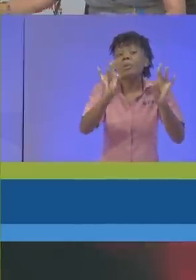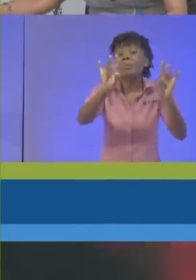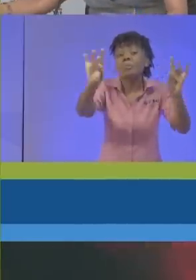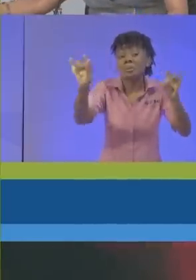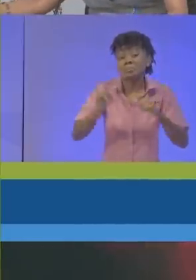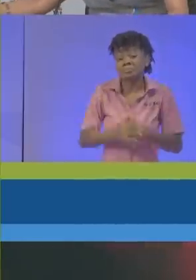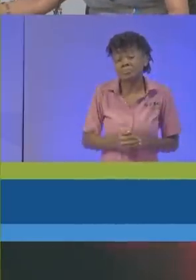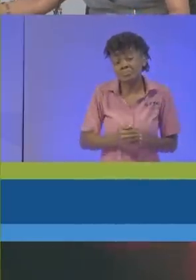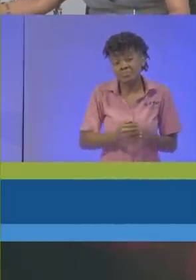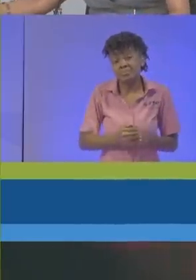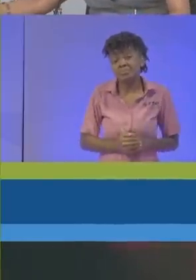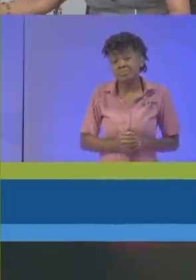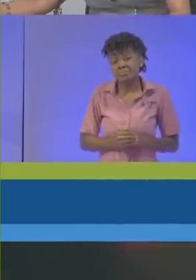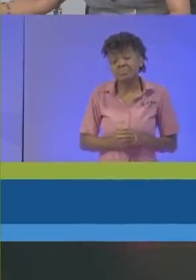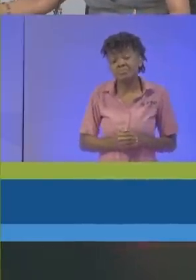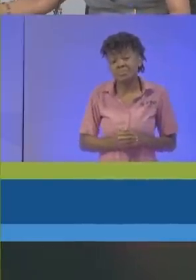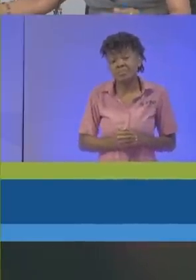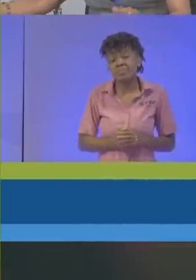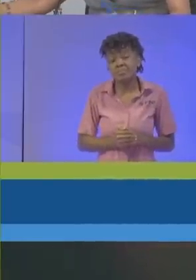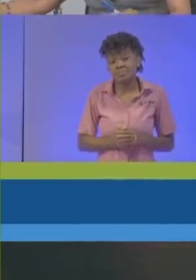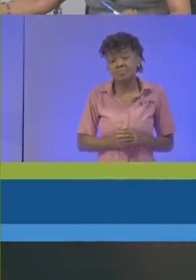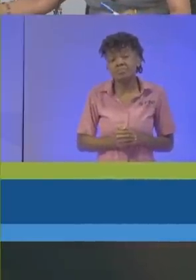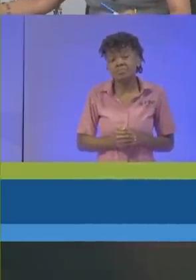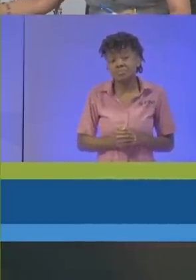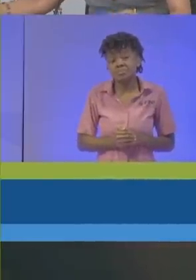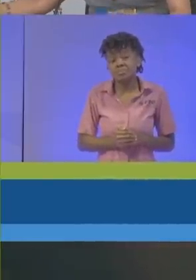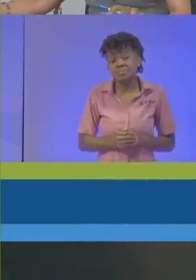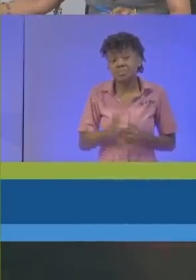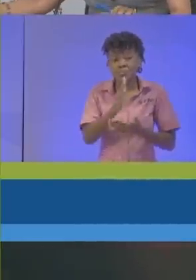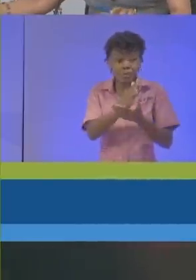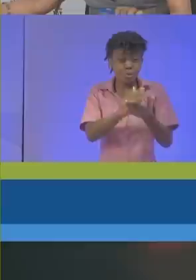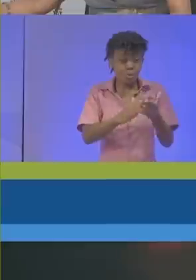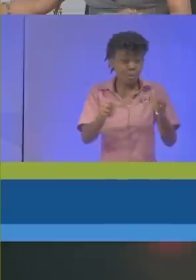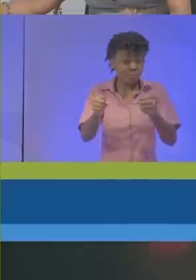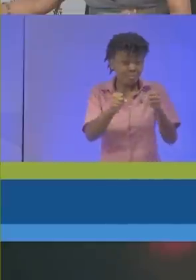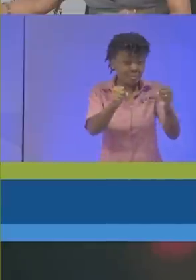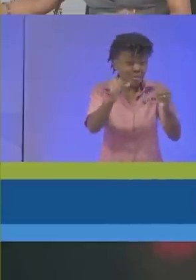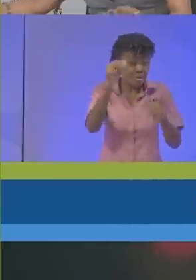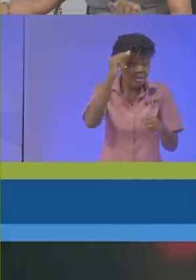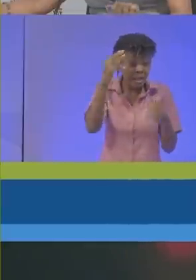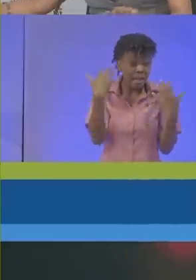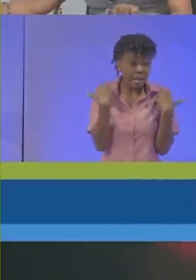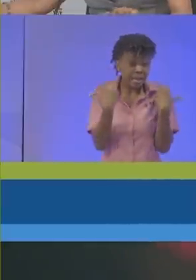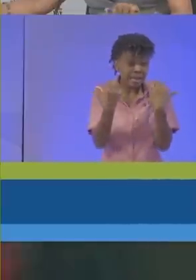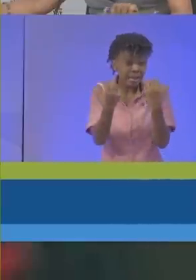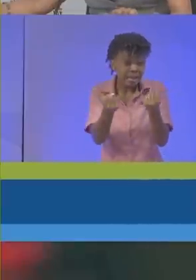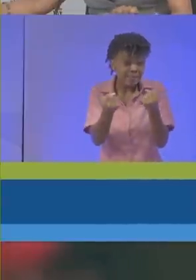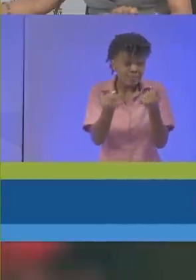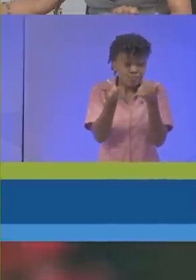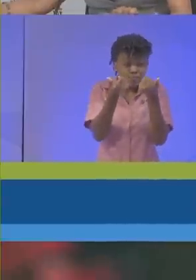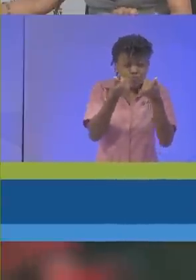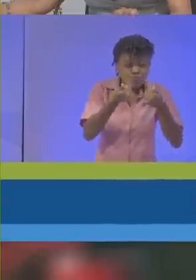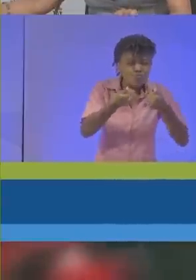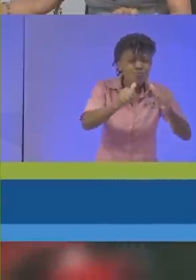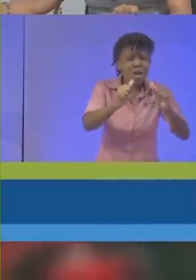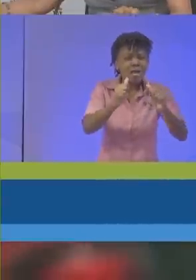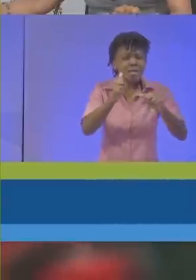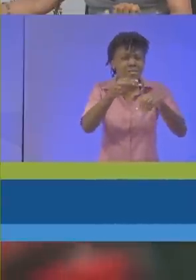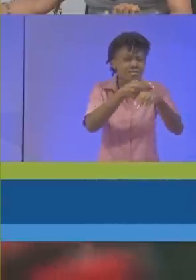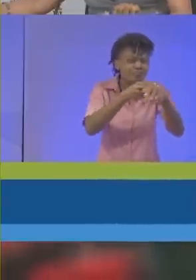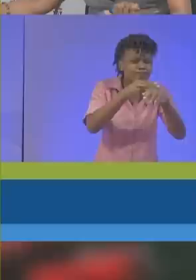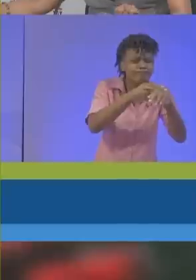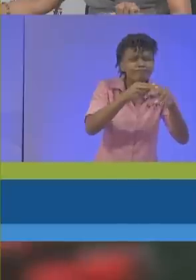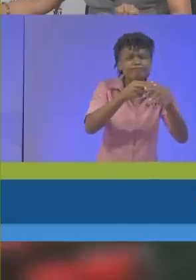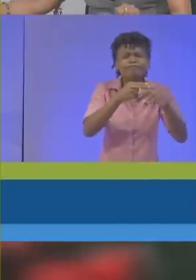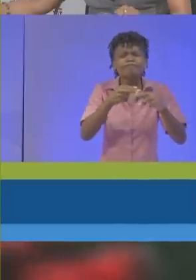So what are some of the strategies that Ministry of Health and all the public health facilities are currently using? We